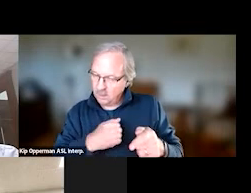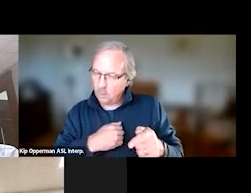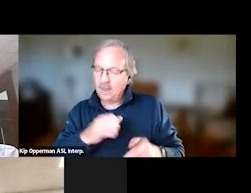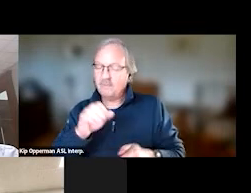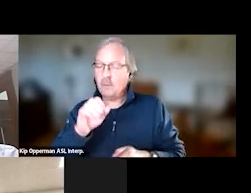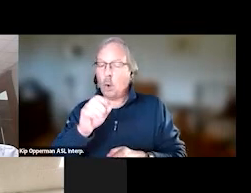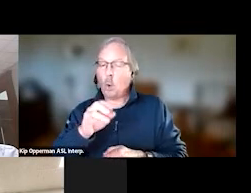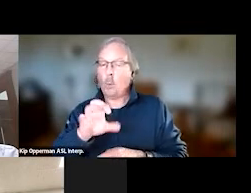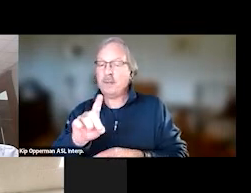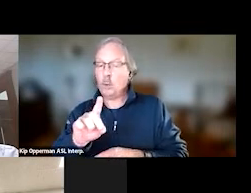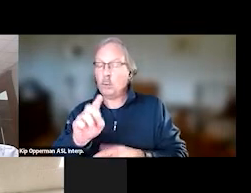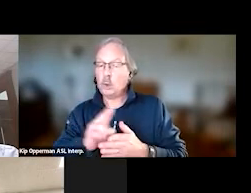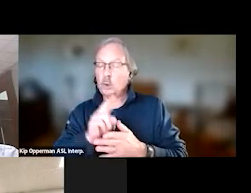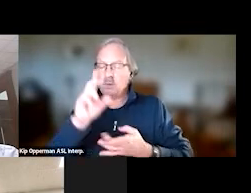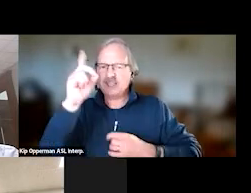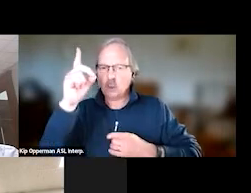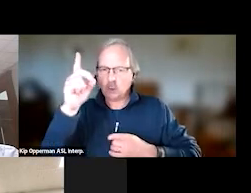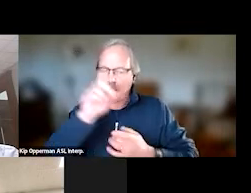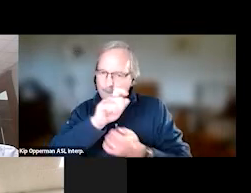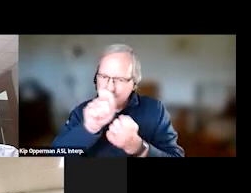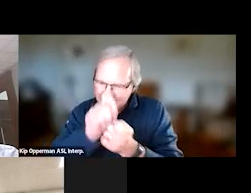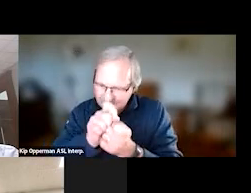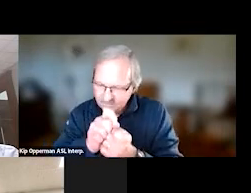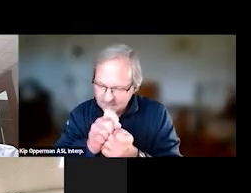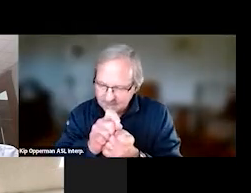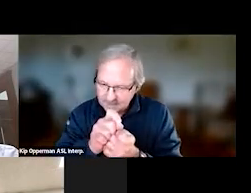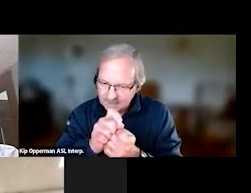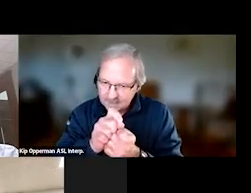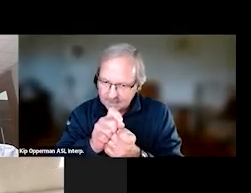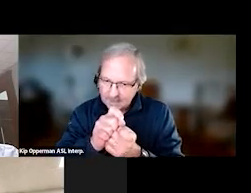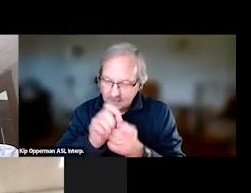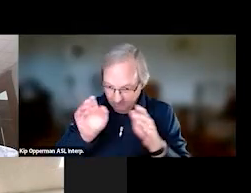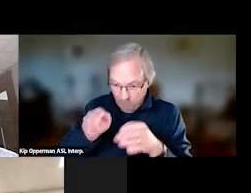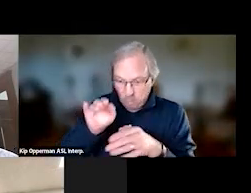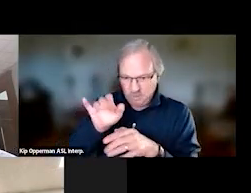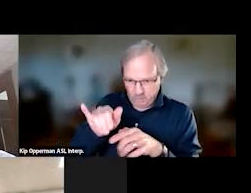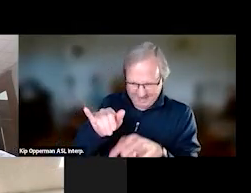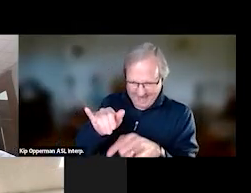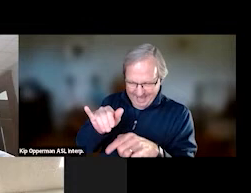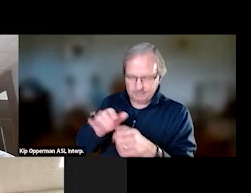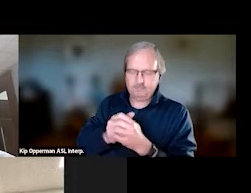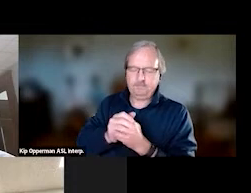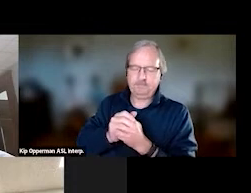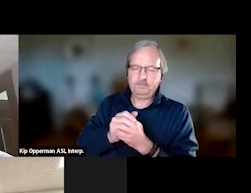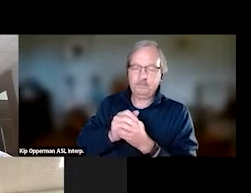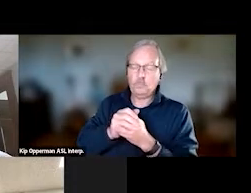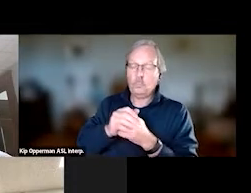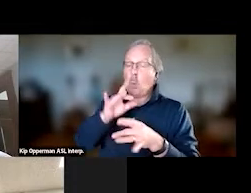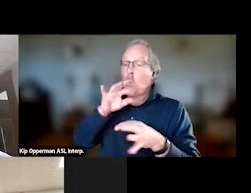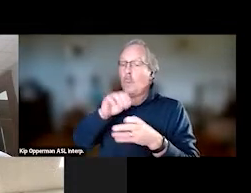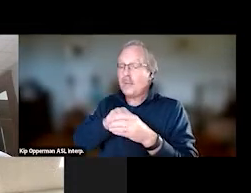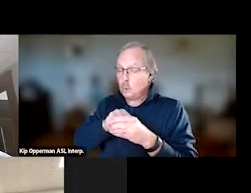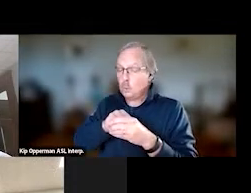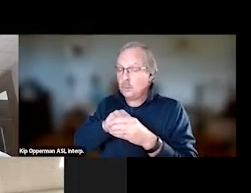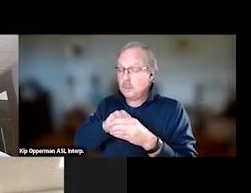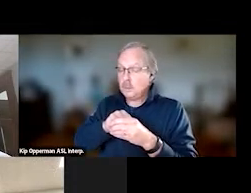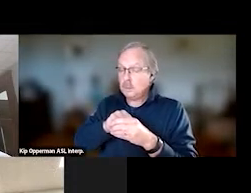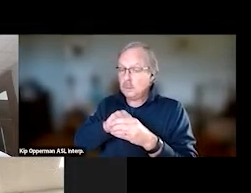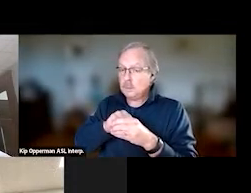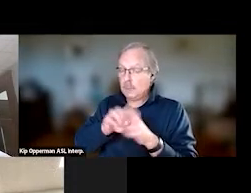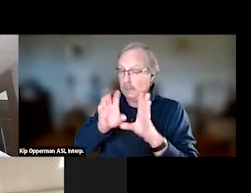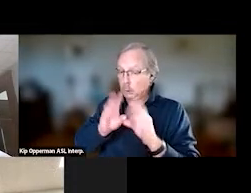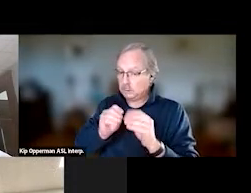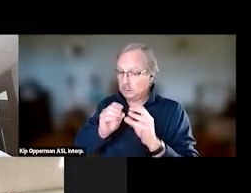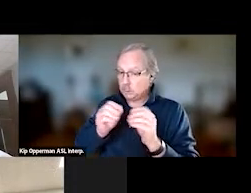disorder specifically, which was our focus, was opioid use disorder. We did include in our sessions with